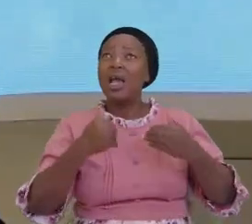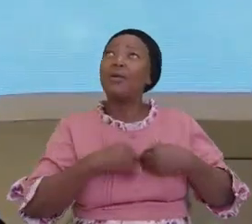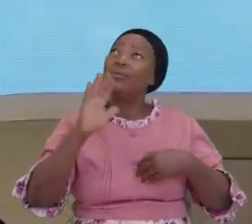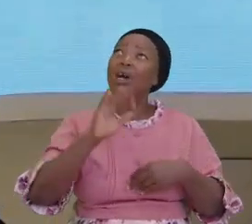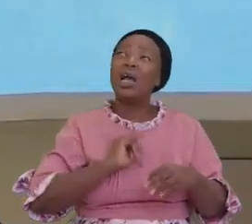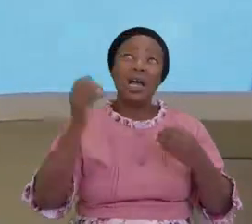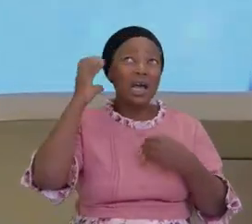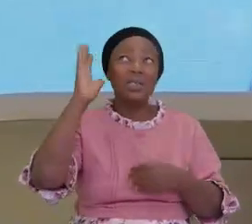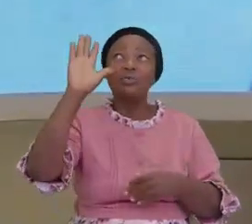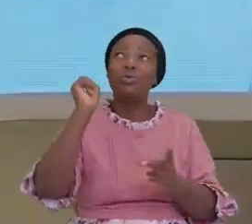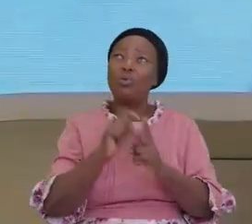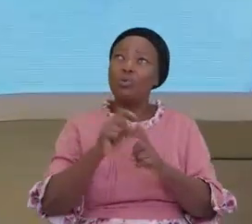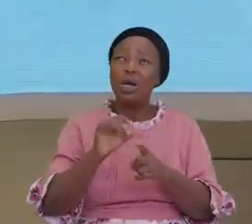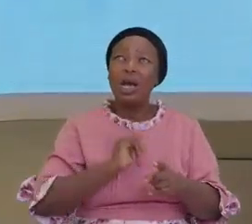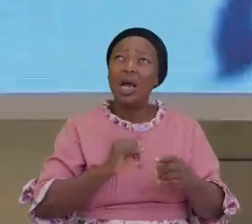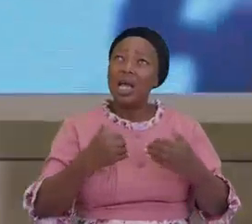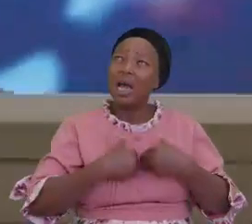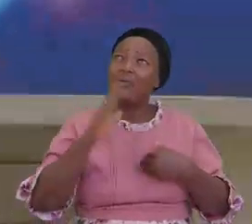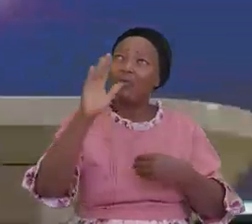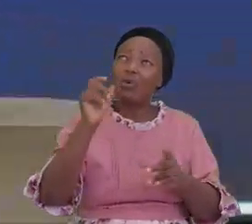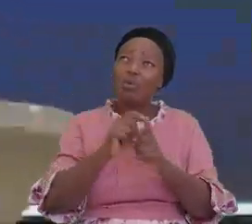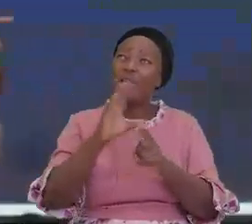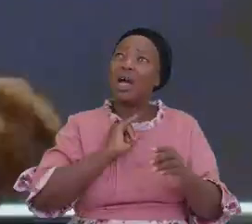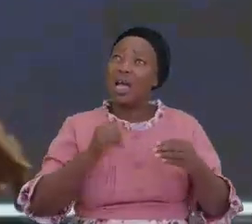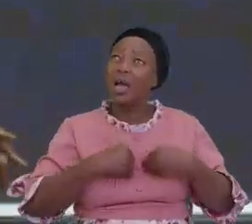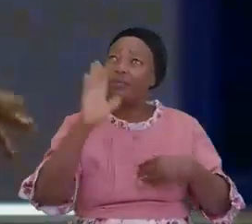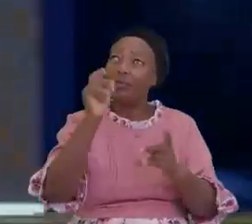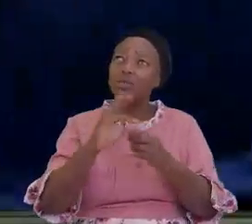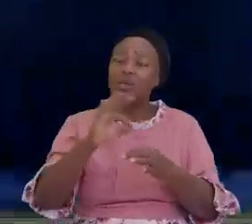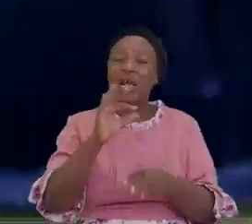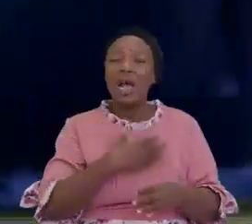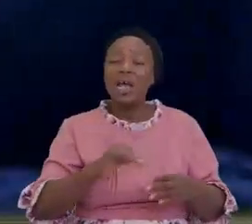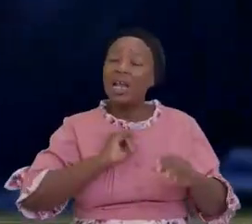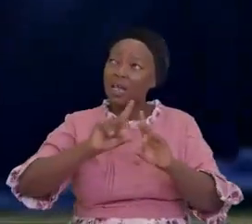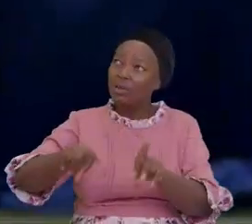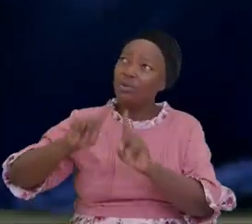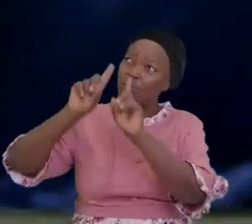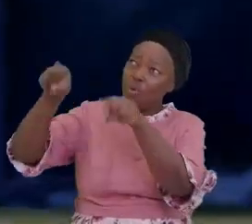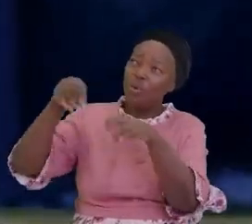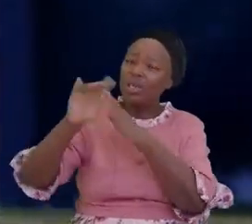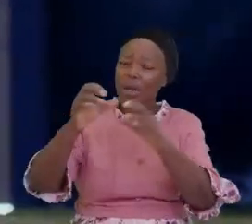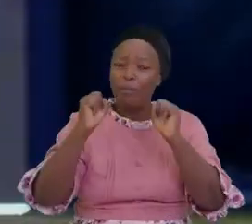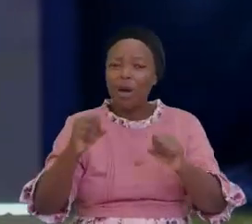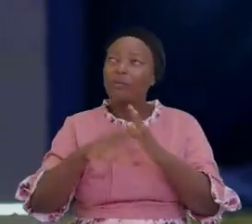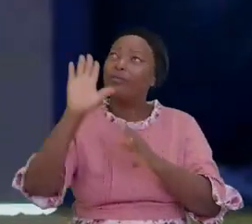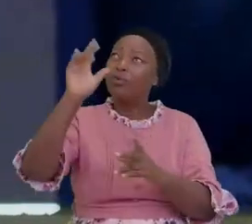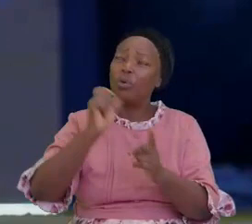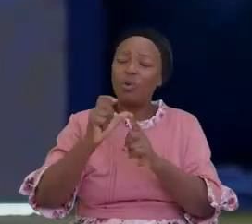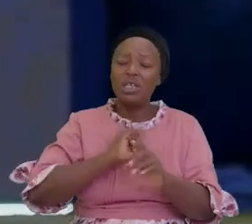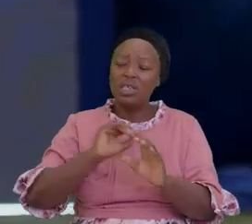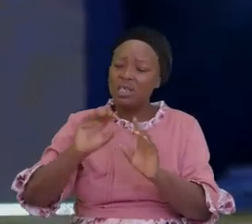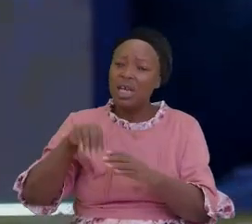J'ai ta parole. I have your spirit. J'ai ton esprit. And I go in the power of the word, in the power of